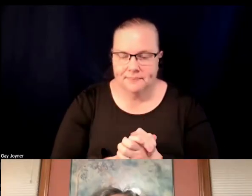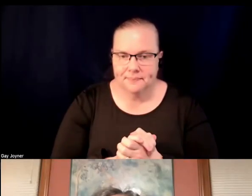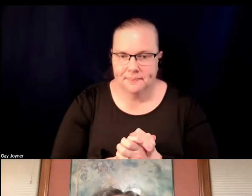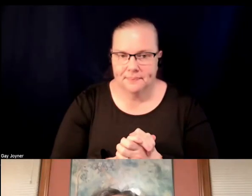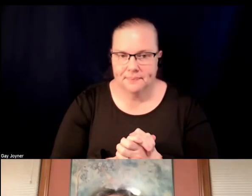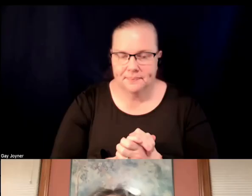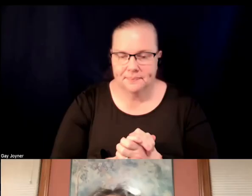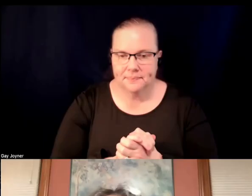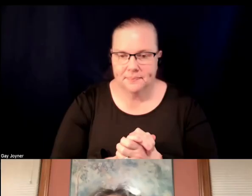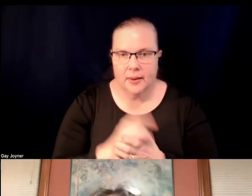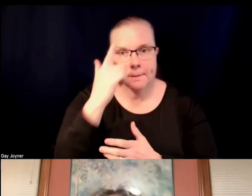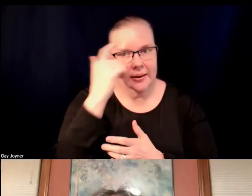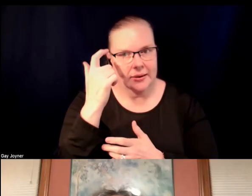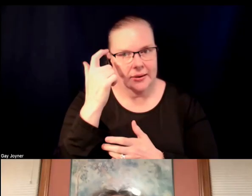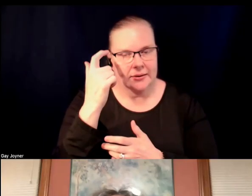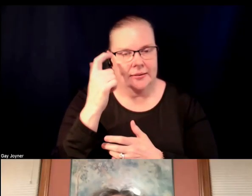Because